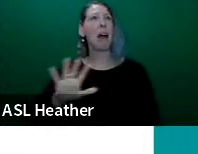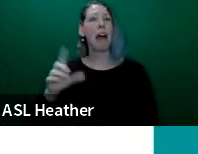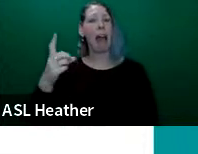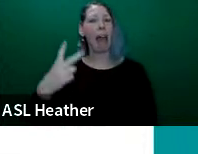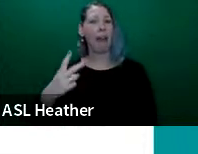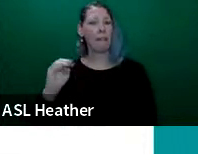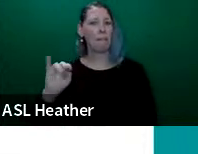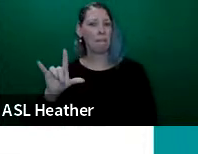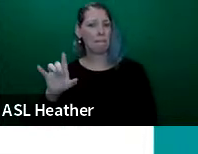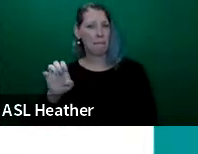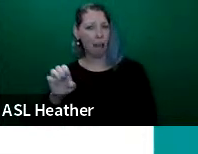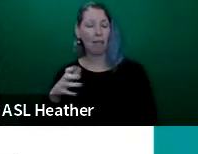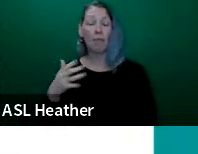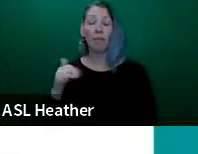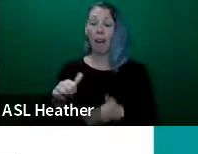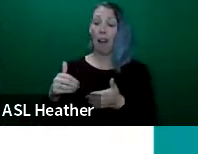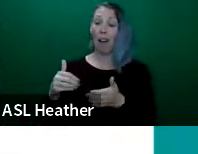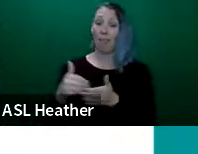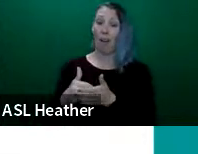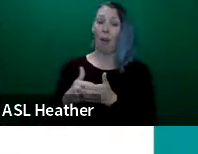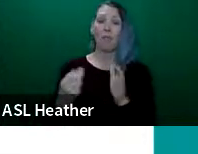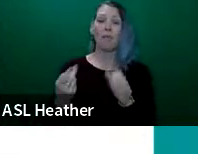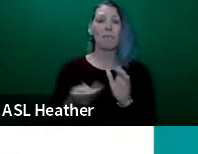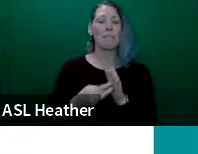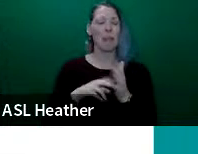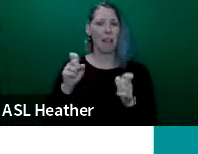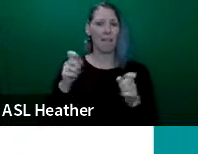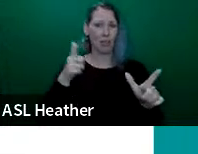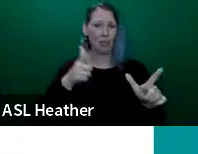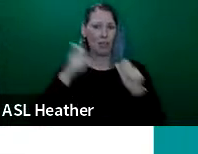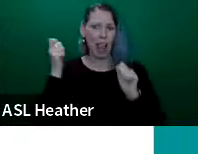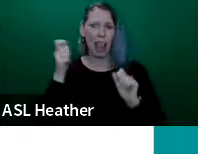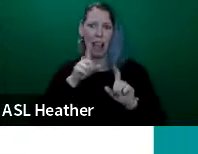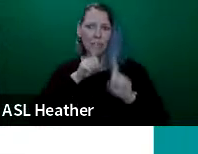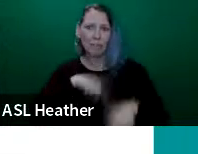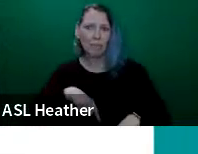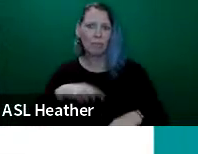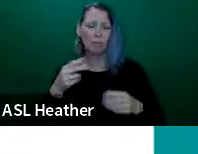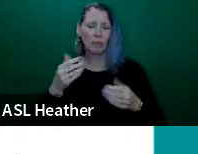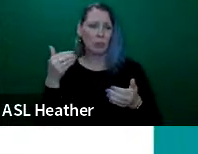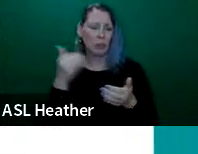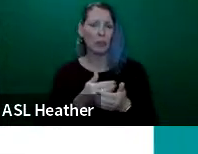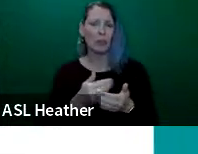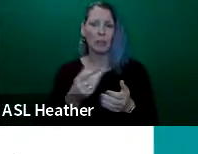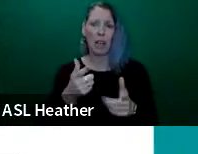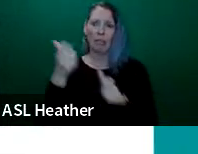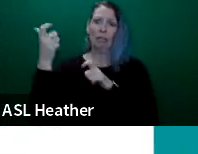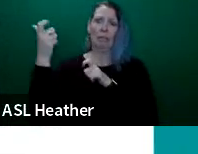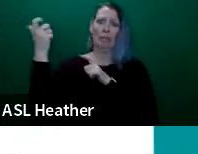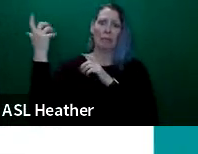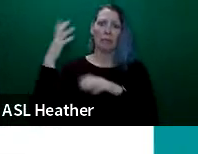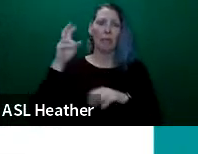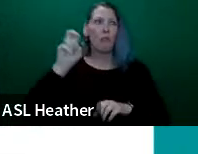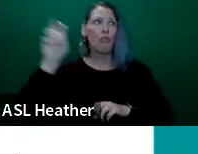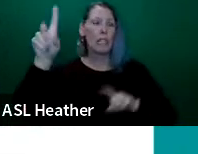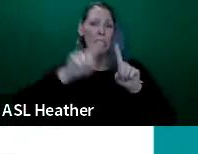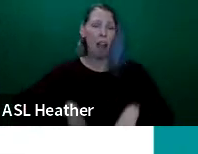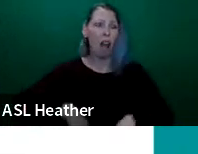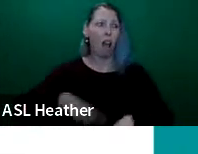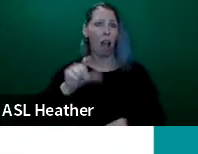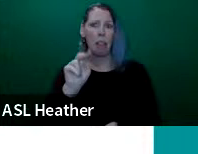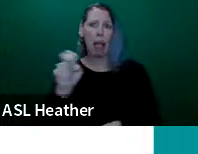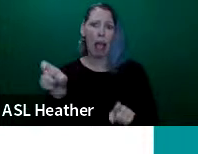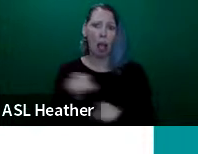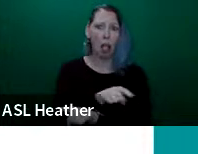spacing. Close interchange spacing require users to make quick decisions in short distances at high speeds, including reading guide signs, lane